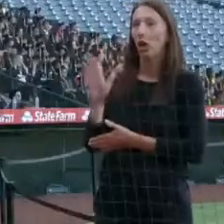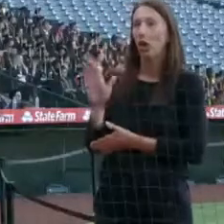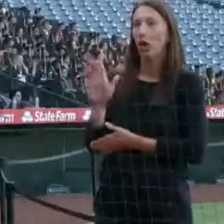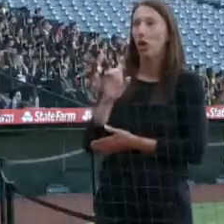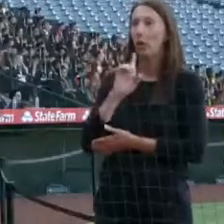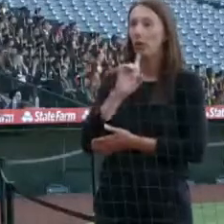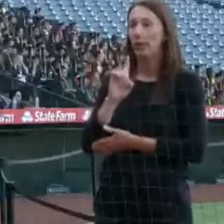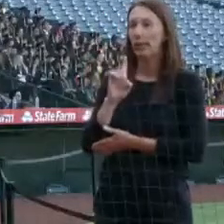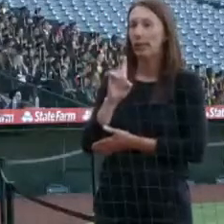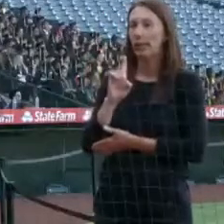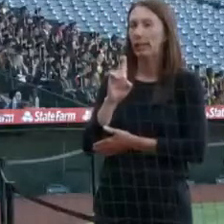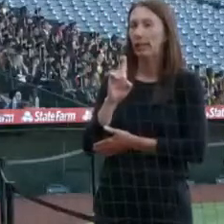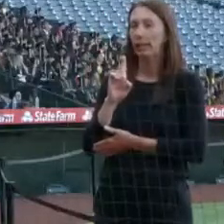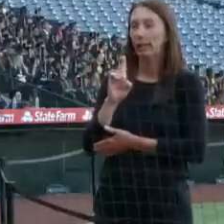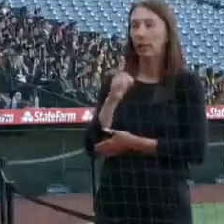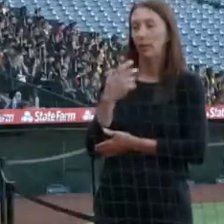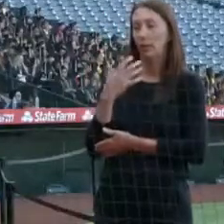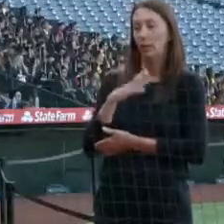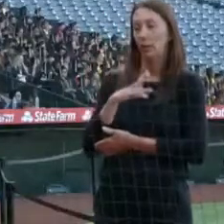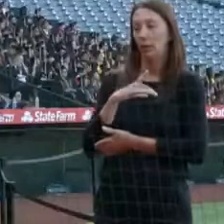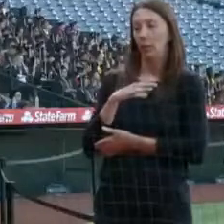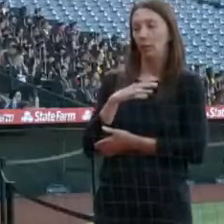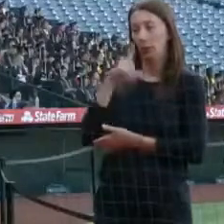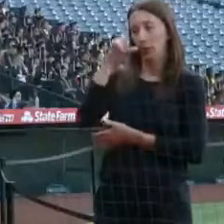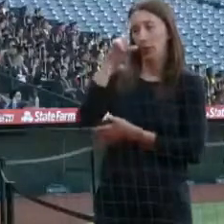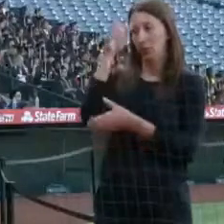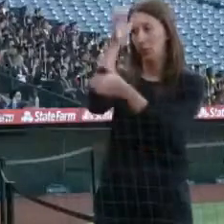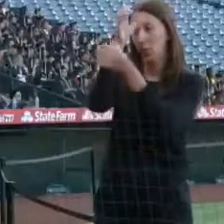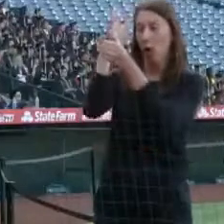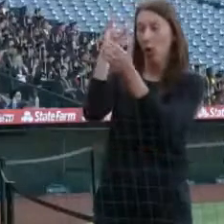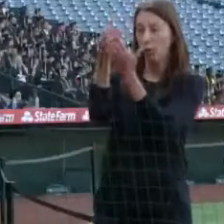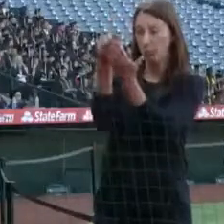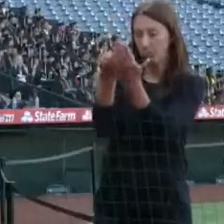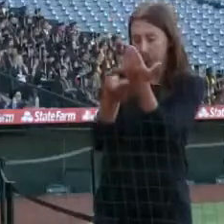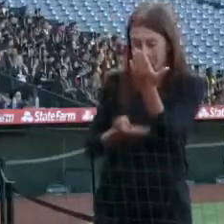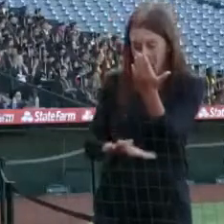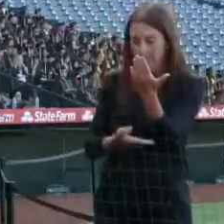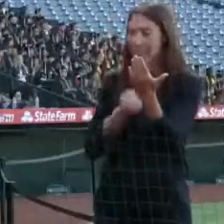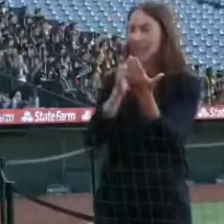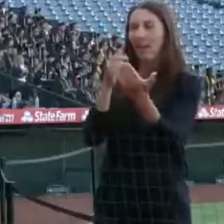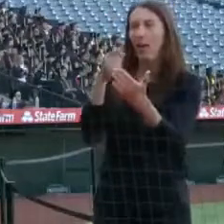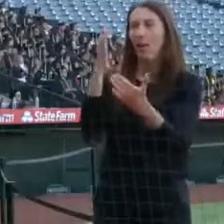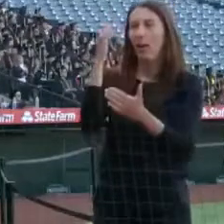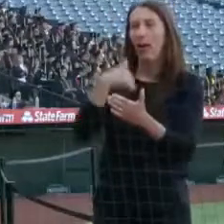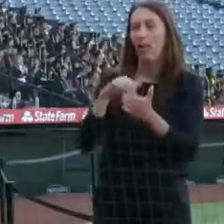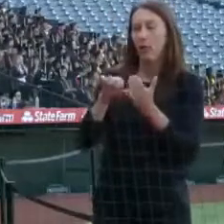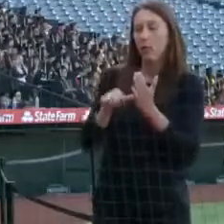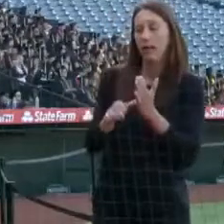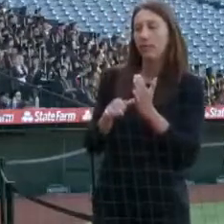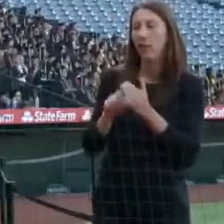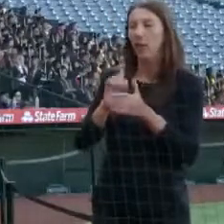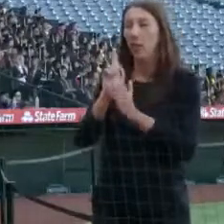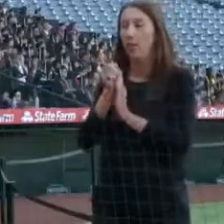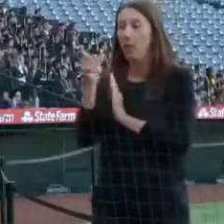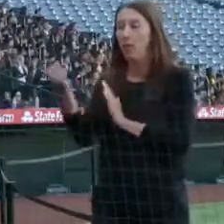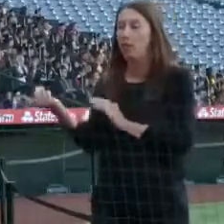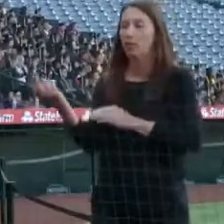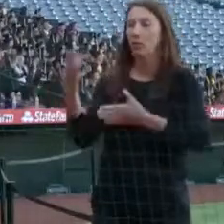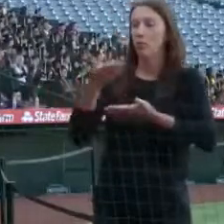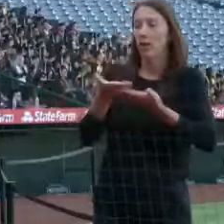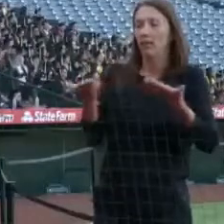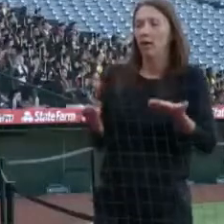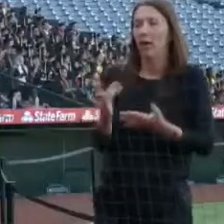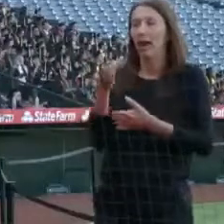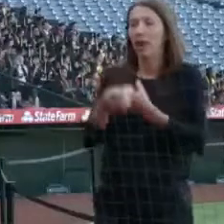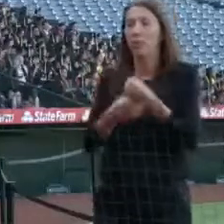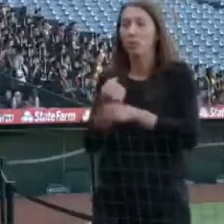scholarly record is not what impresses me most about her. From the moment she stepped on campus 8 years ago, she